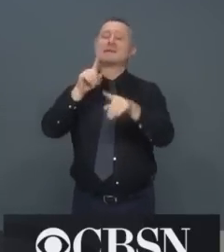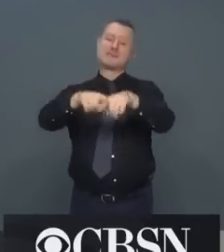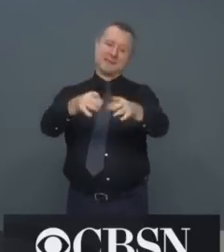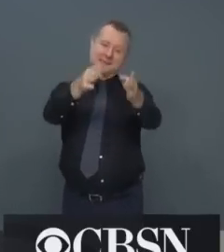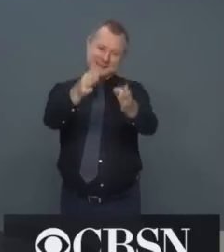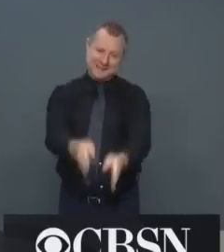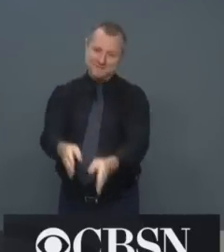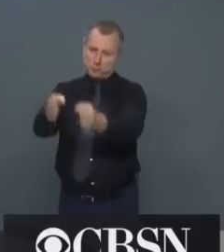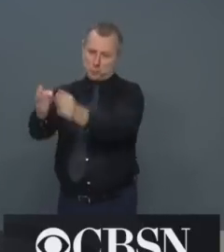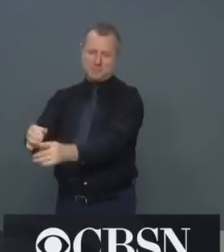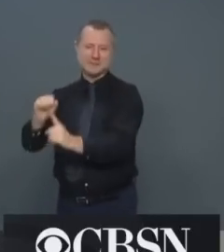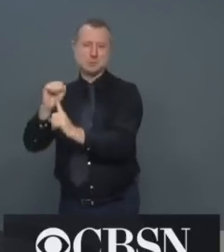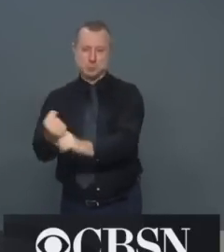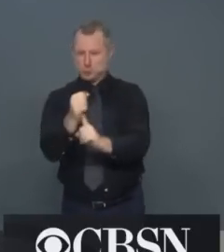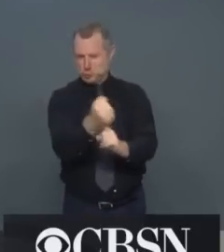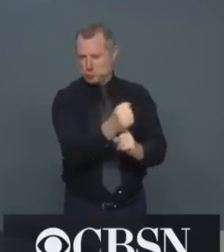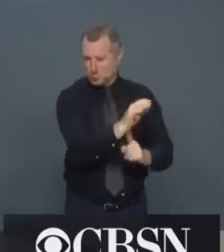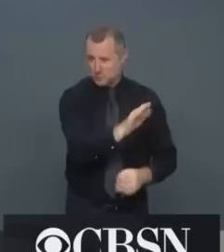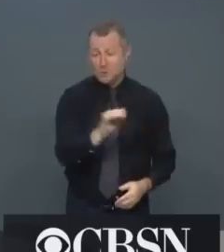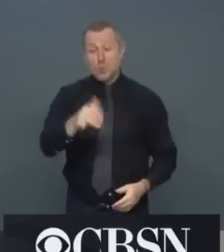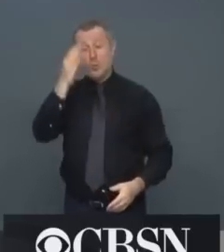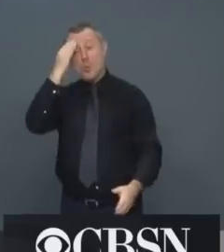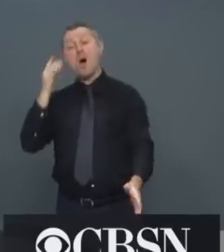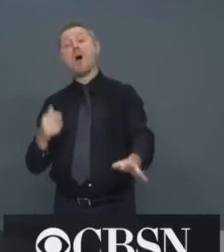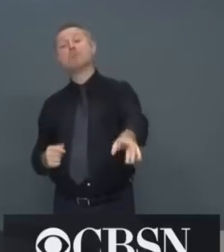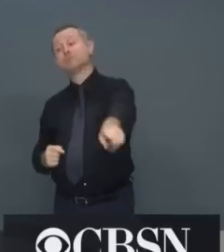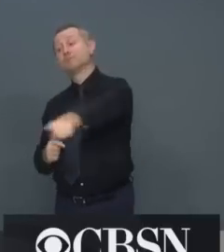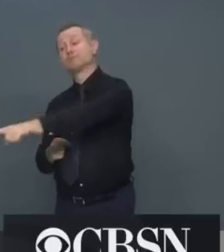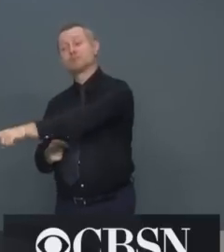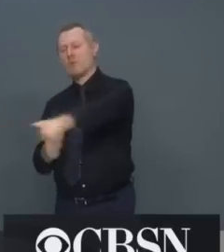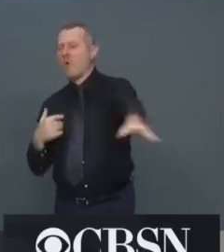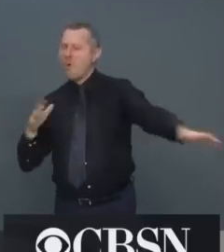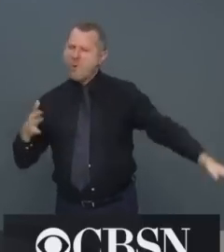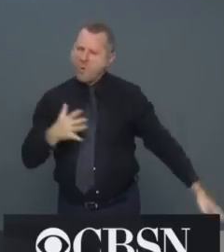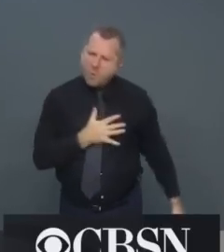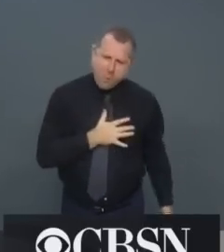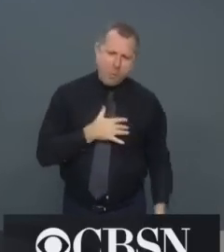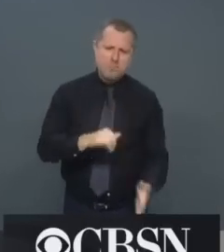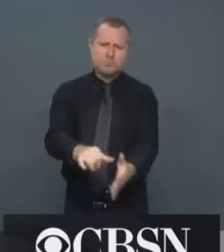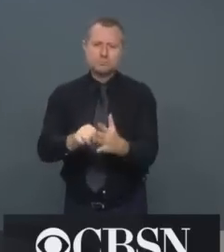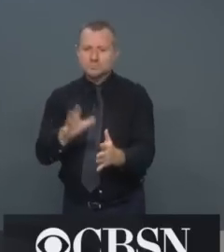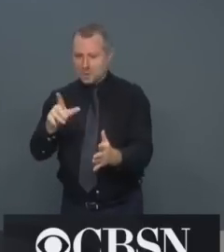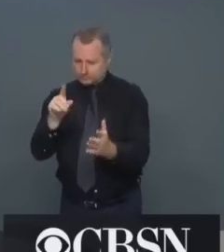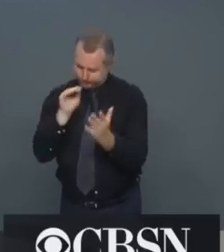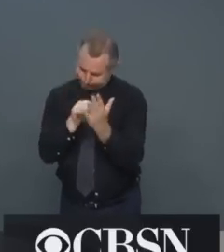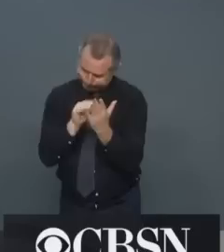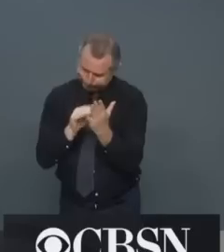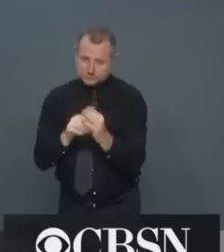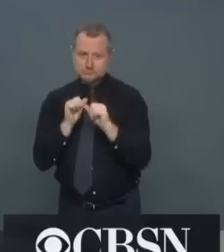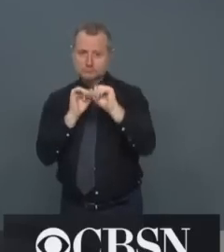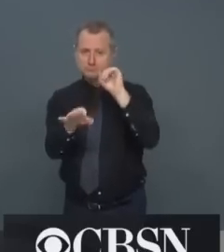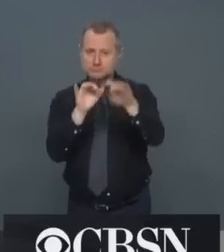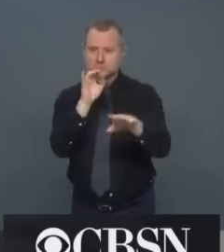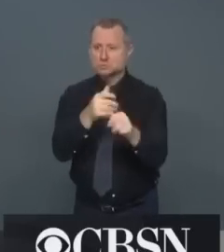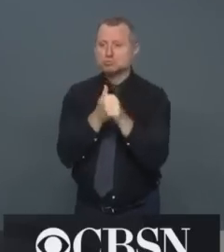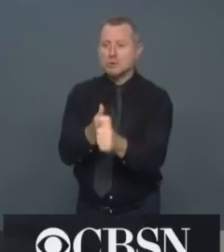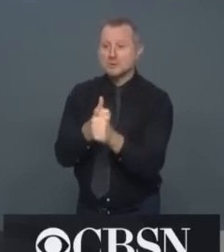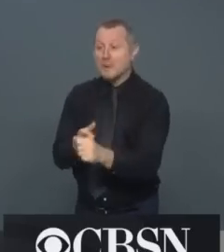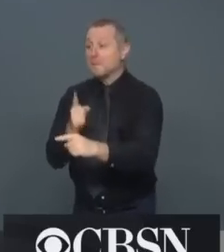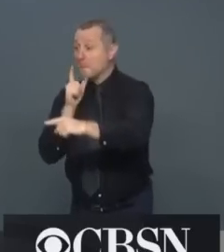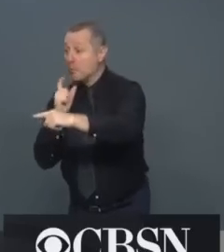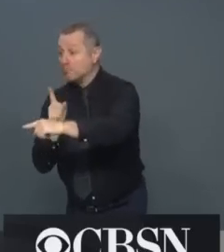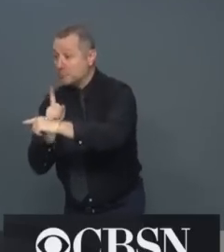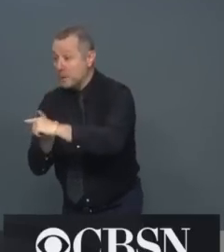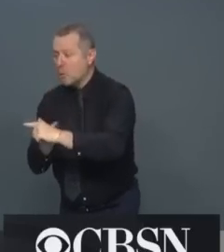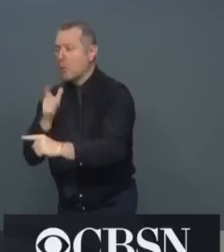why we have an unbelievable contact tracing program. If someone is positive, then we will figure out who they were exposed to, track it down, find out all the other